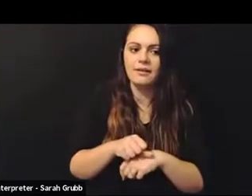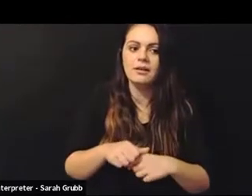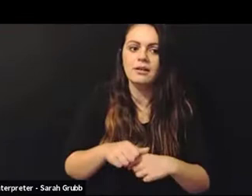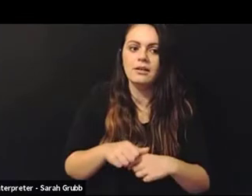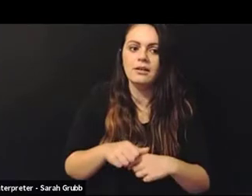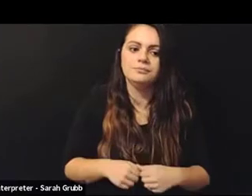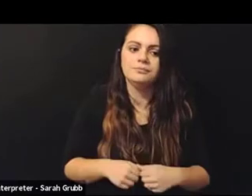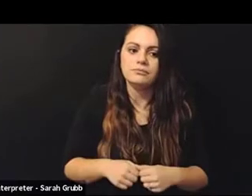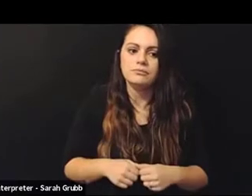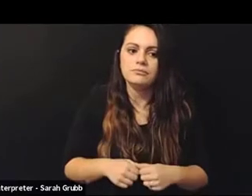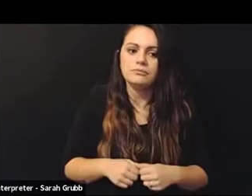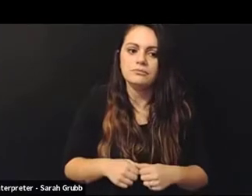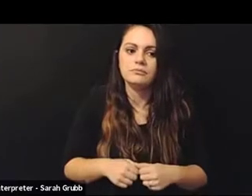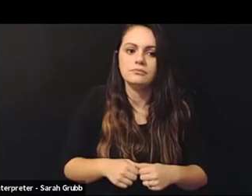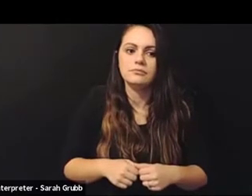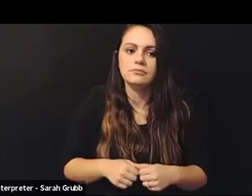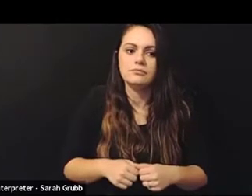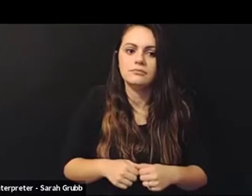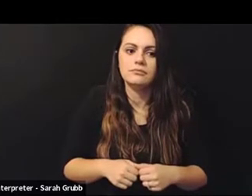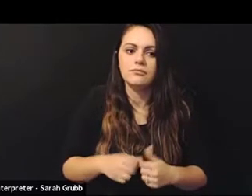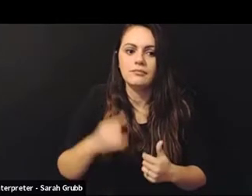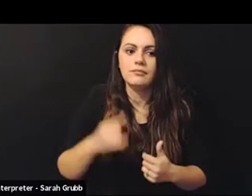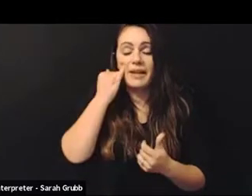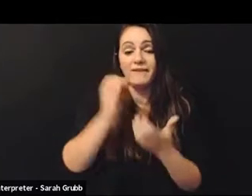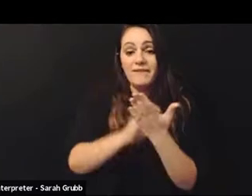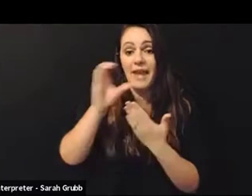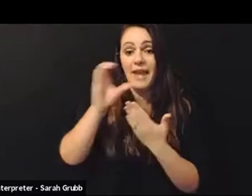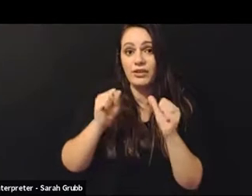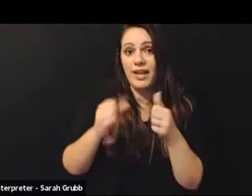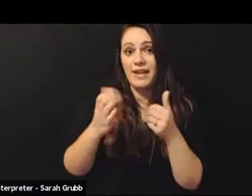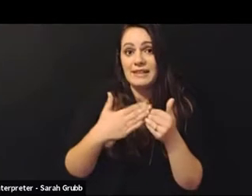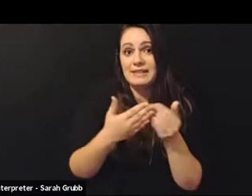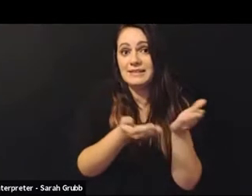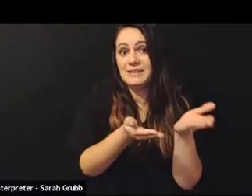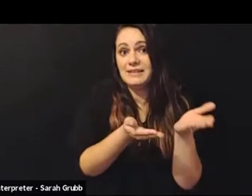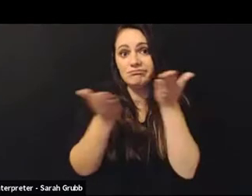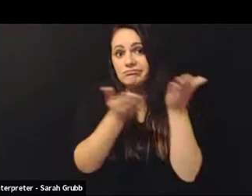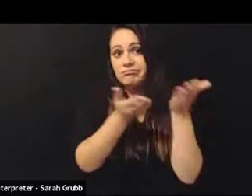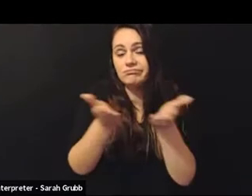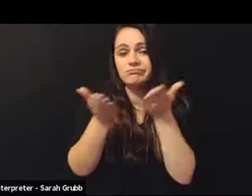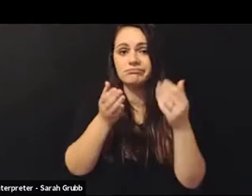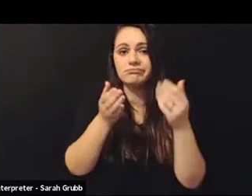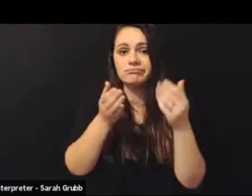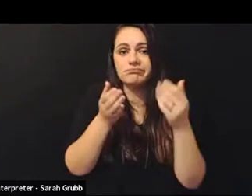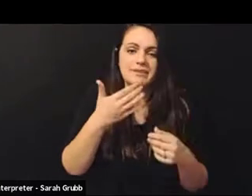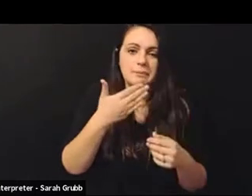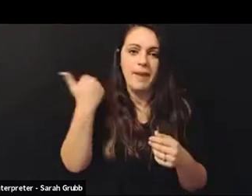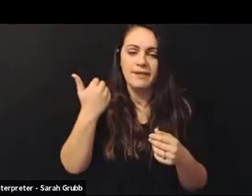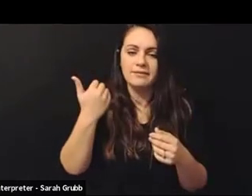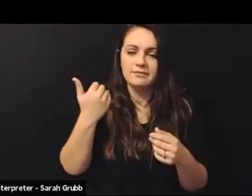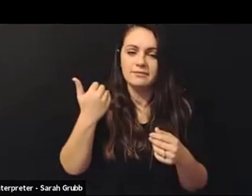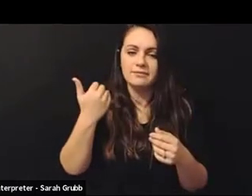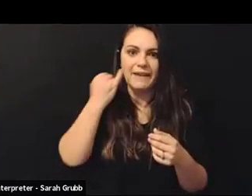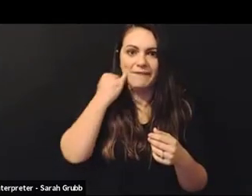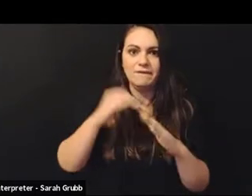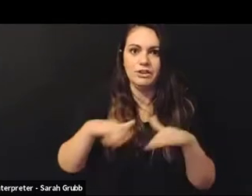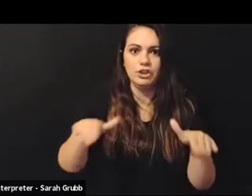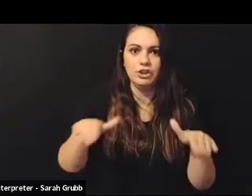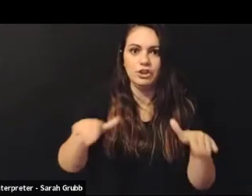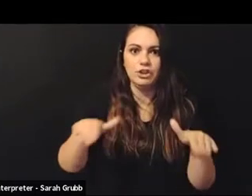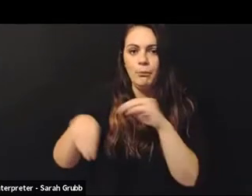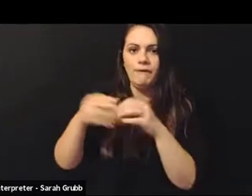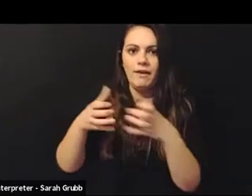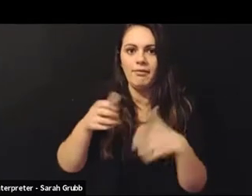that the calendar can be something that's portable, that's best if kids go a lot of places. meaningful curriculum. So